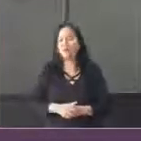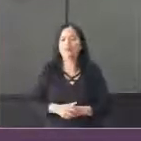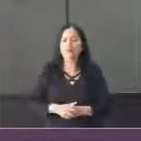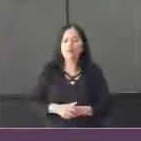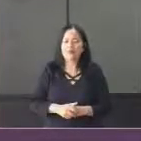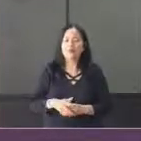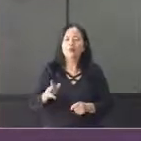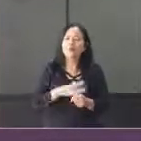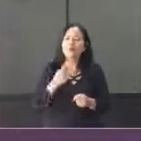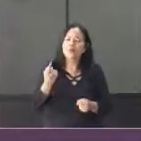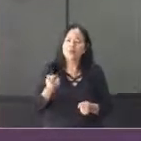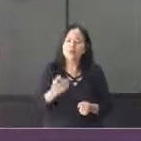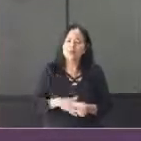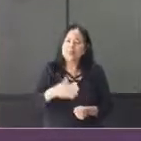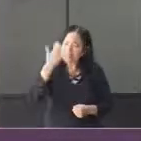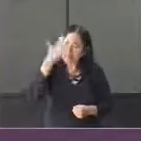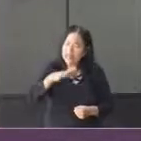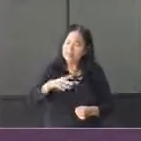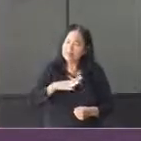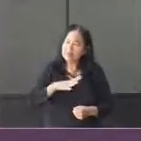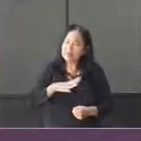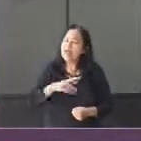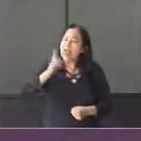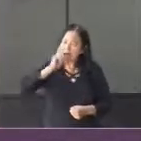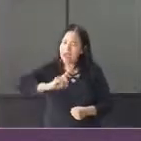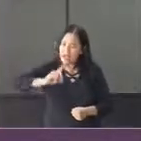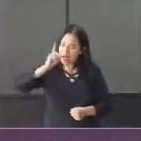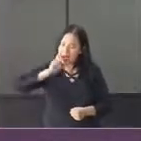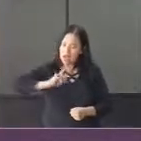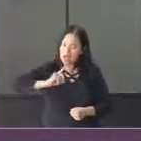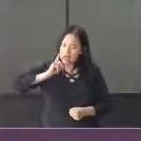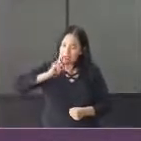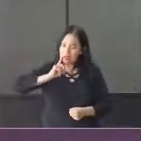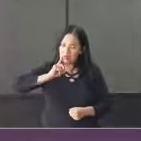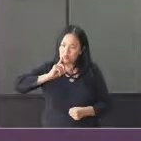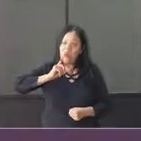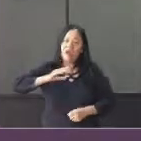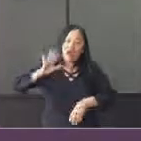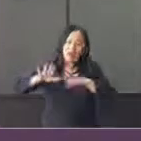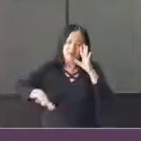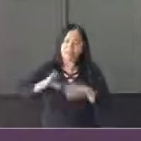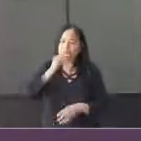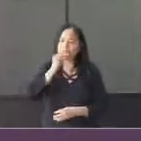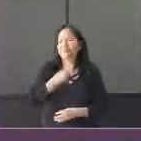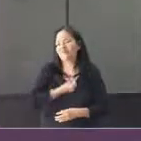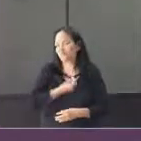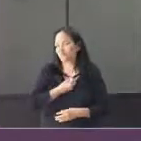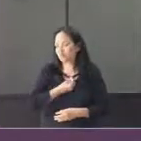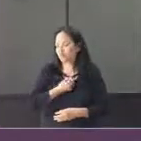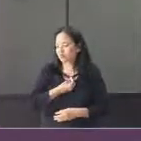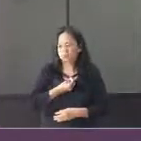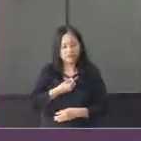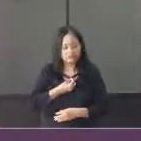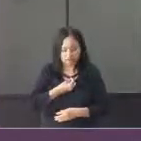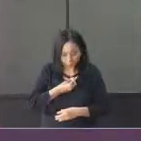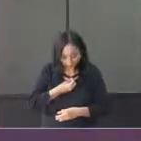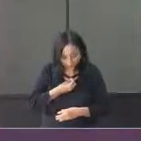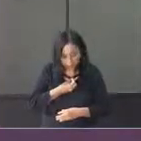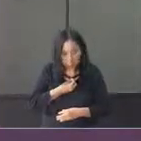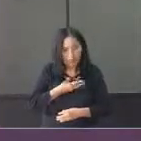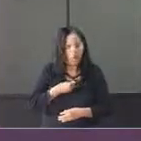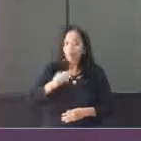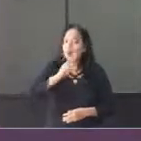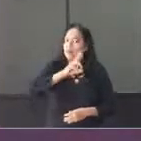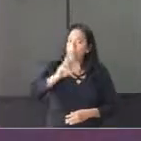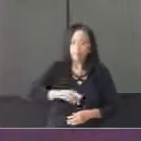because we know that many times women have to withstand situations and do not